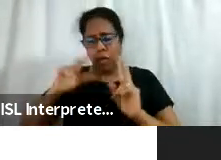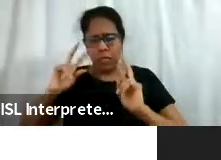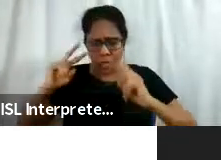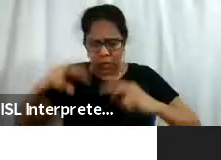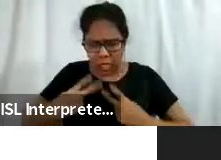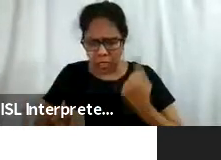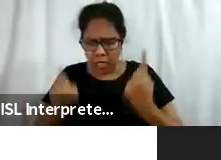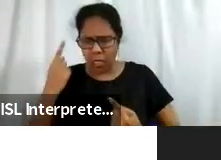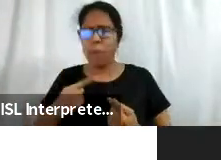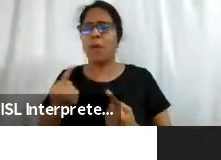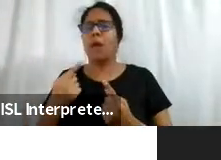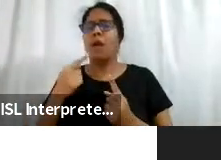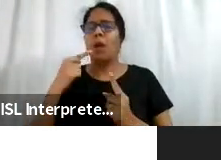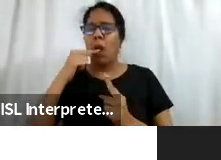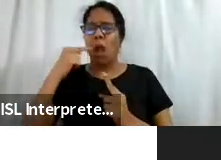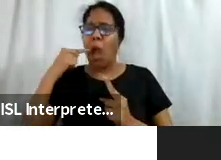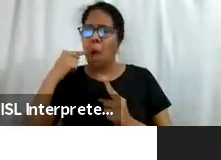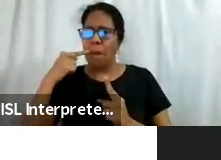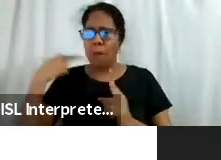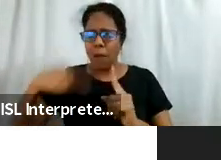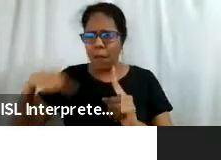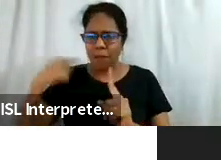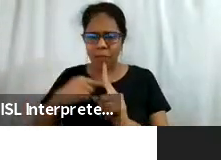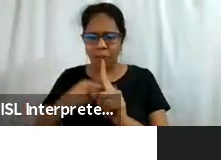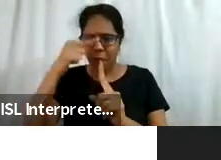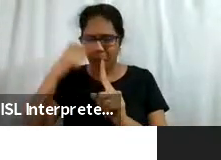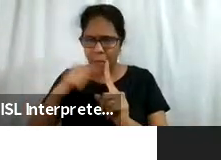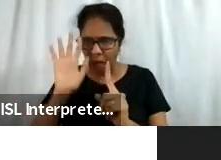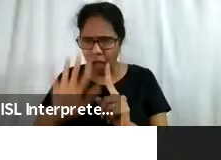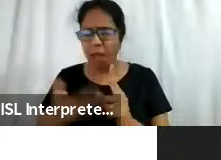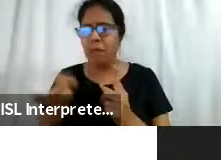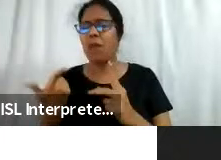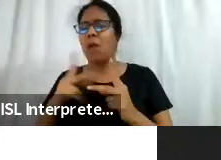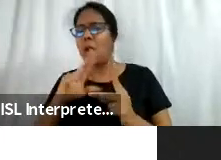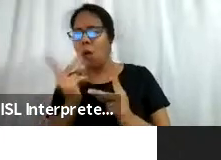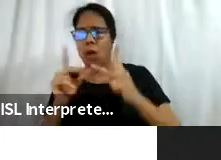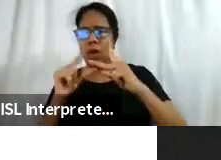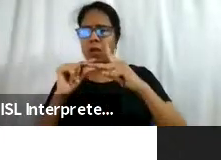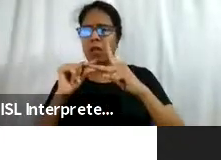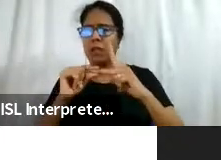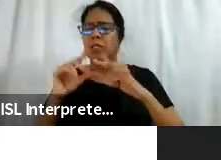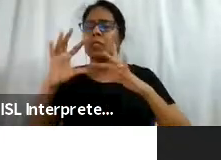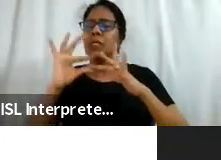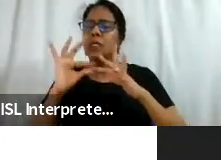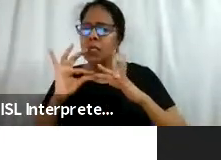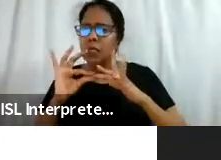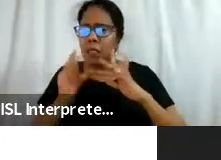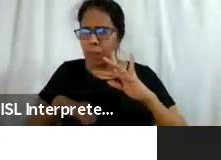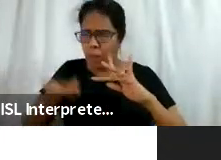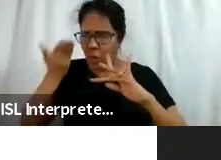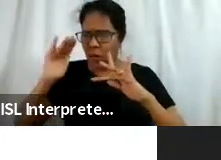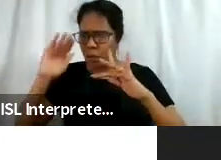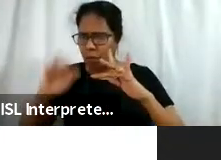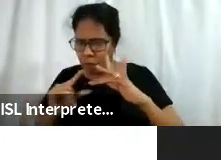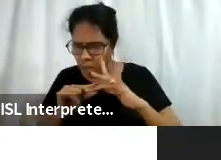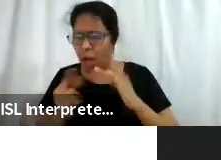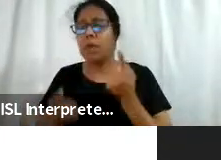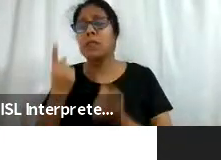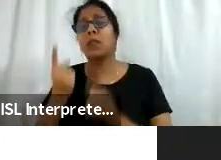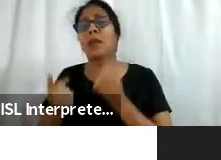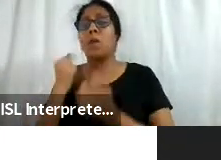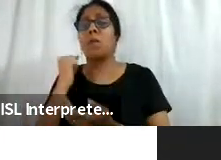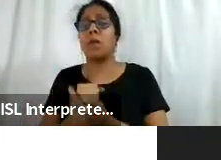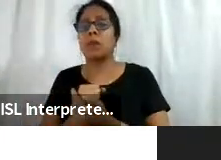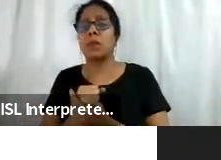for daily temperature and as well as for oxygen saturation. Even if you're not measuring oxygen saturation,